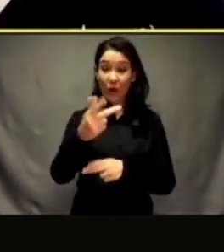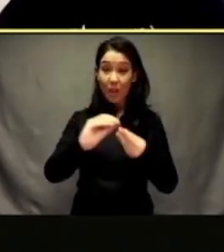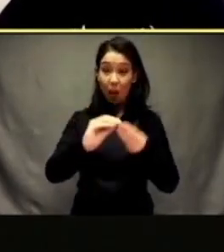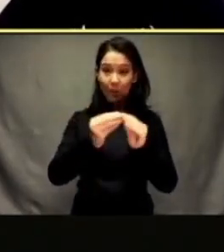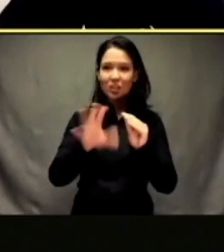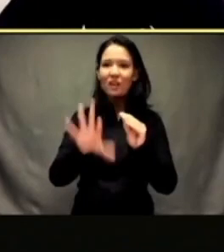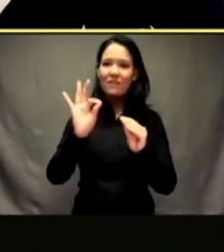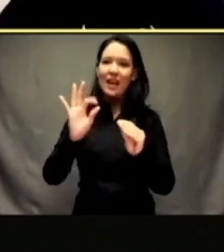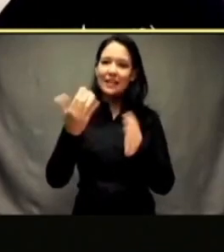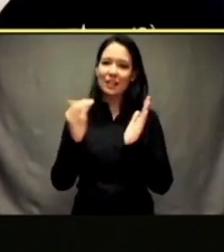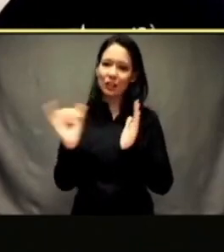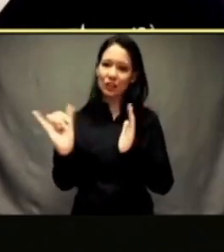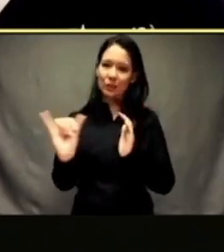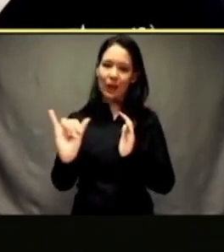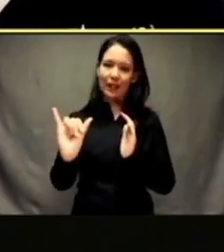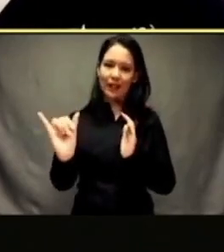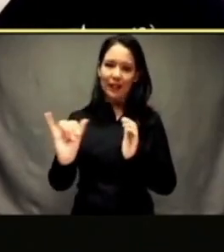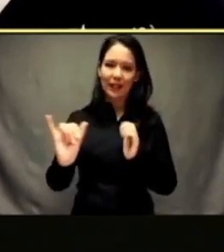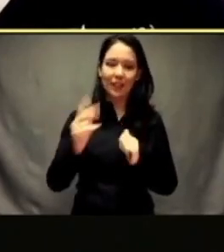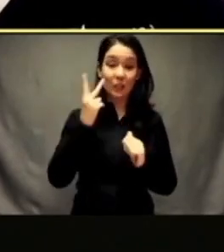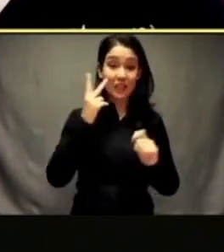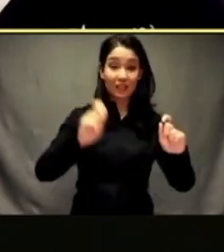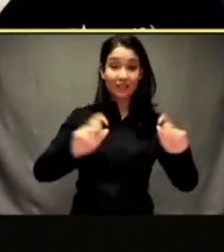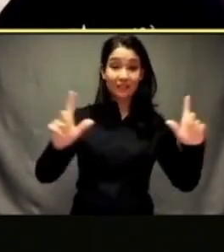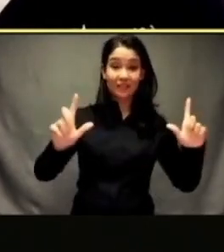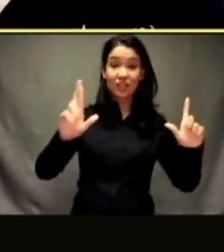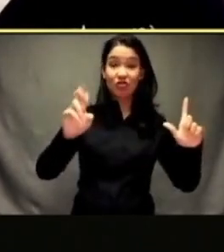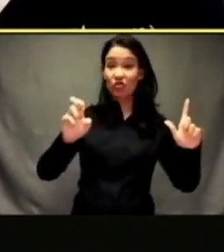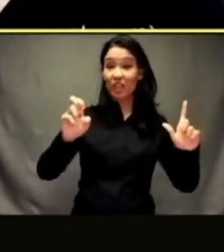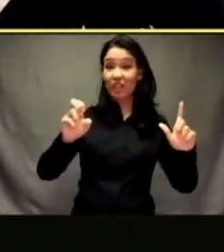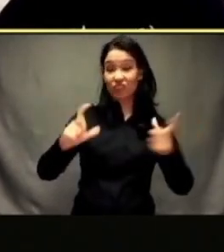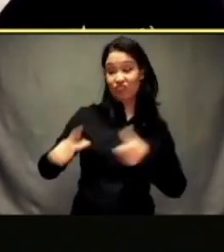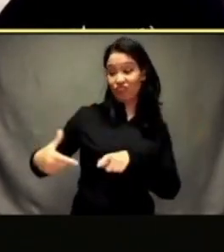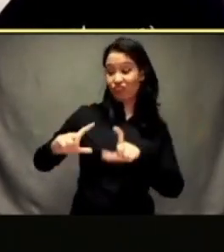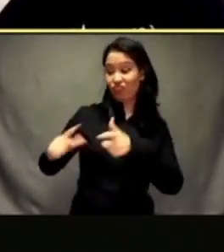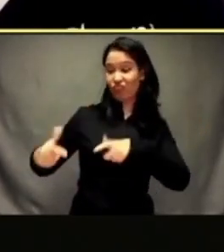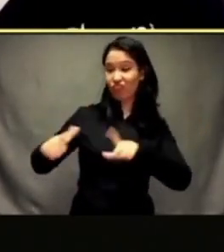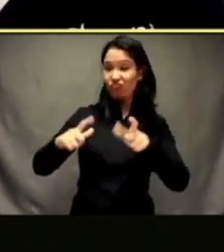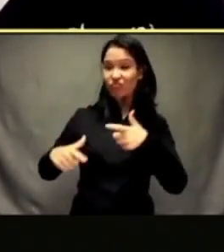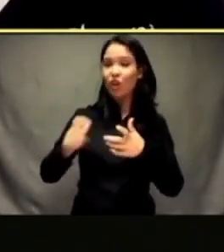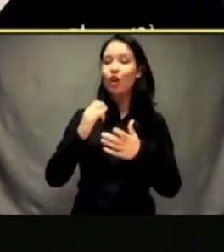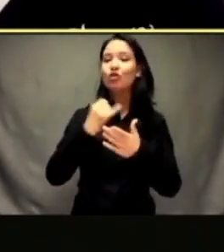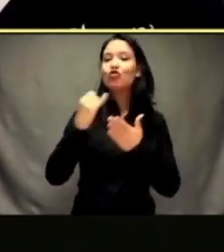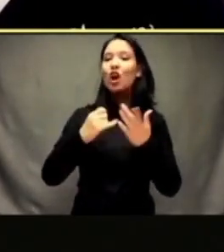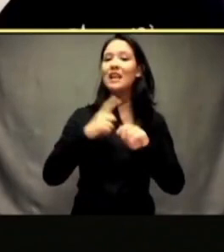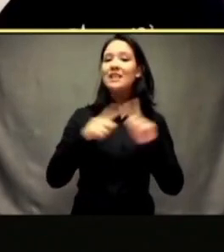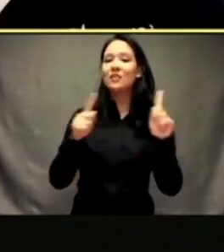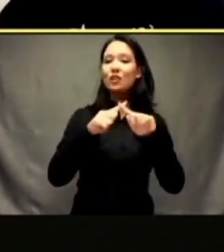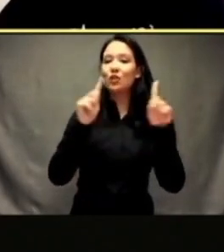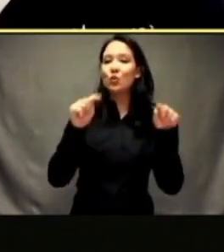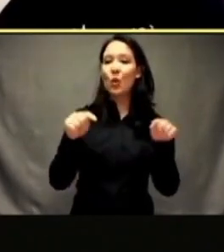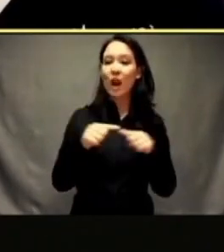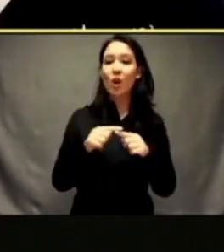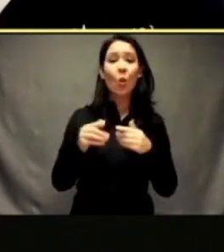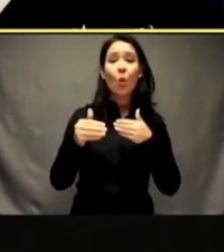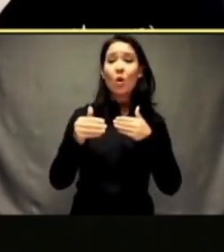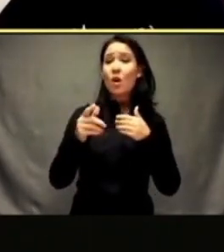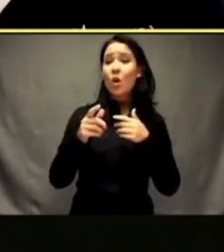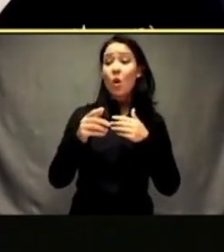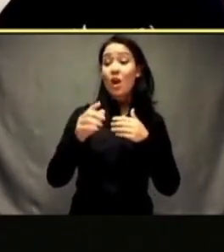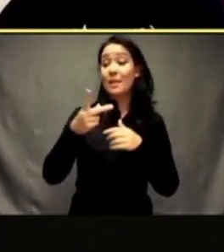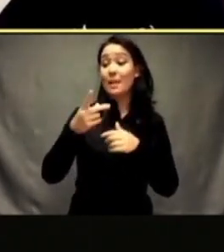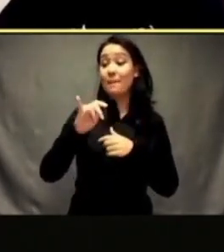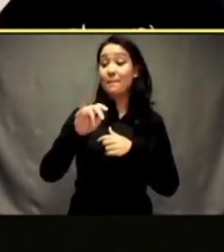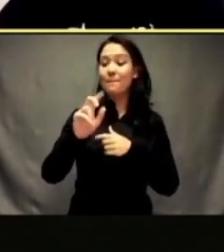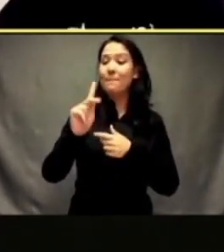larger. You can see that I could just redraw different squares. And obviously you can, with the pen function, you can make whatever shapes you want. I'm just